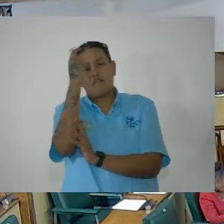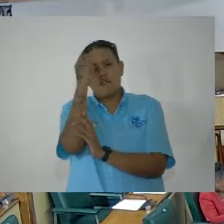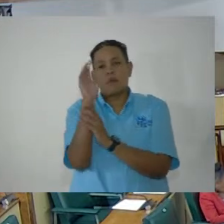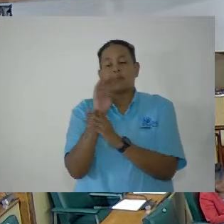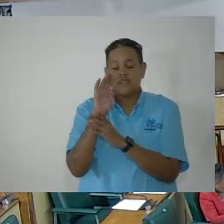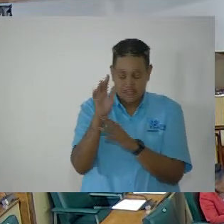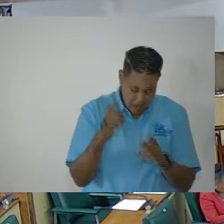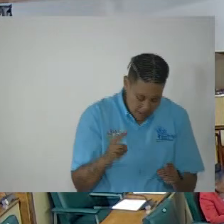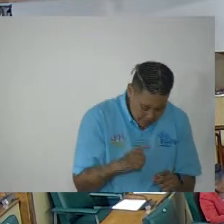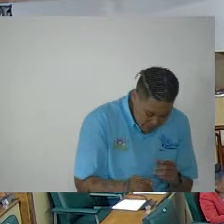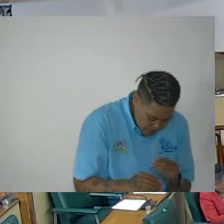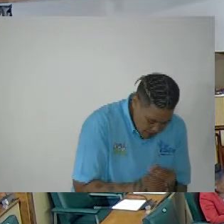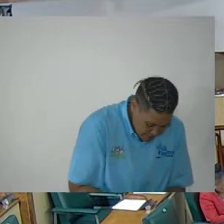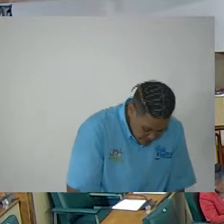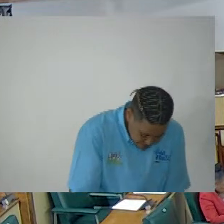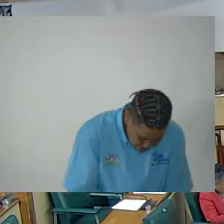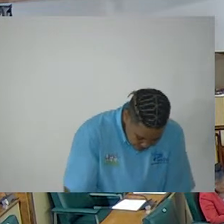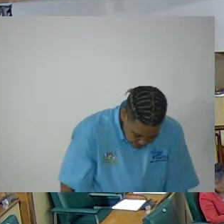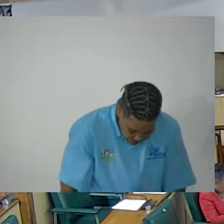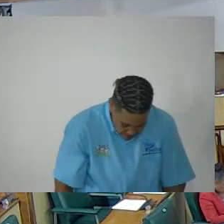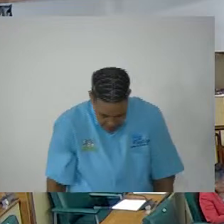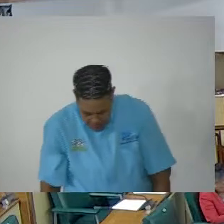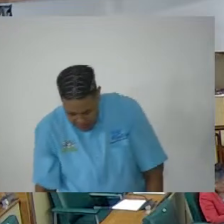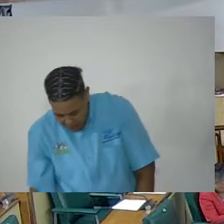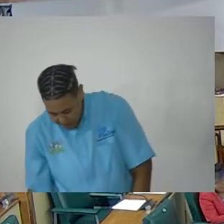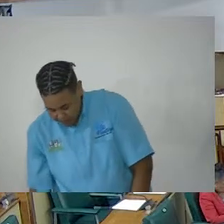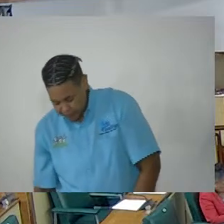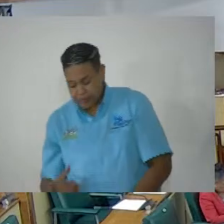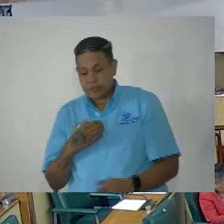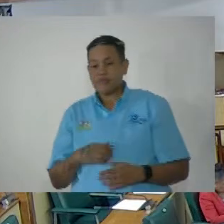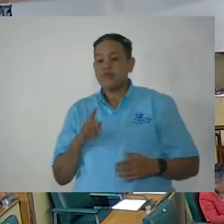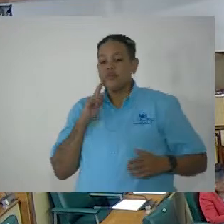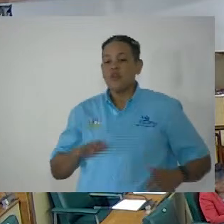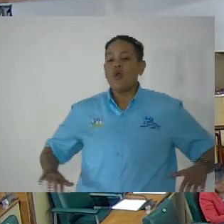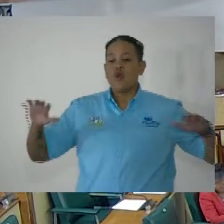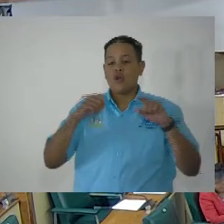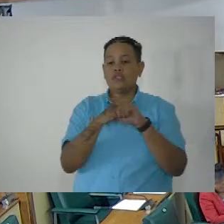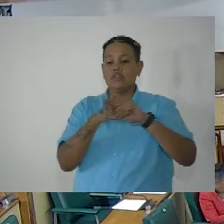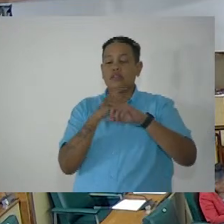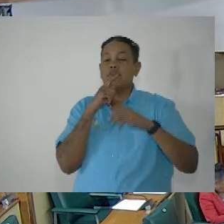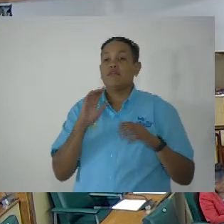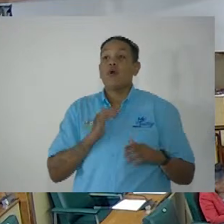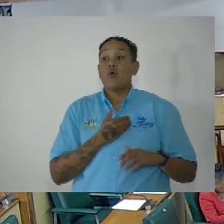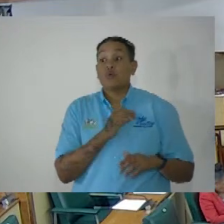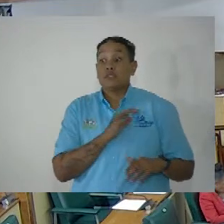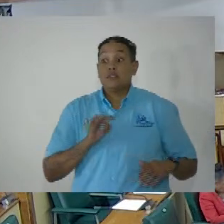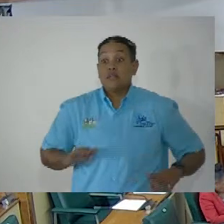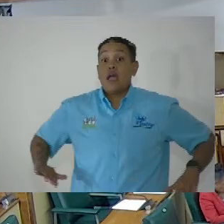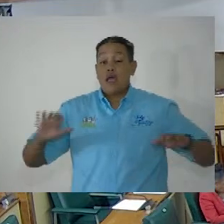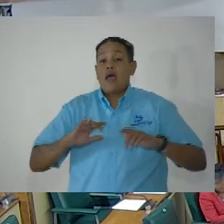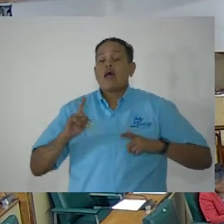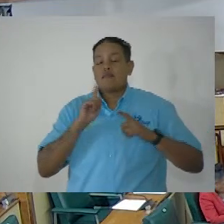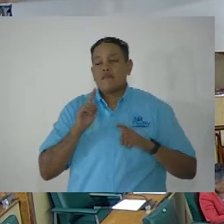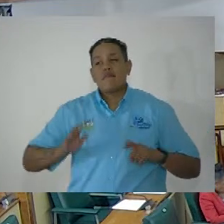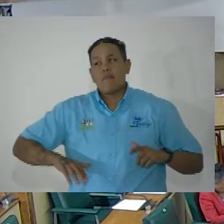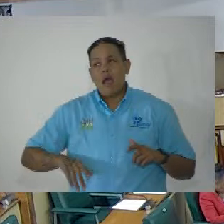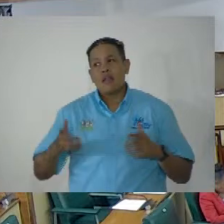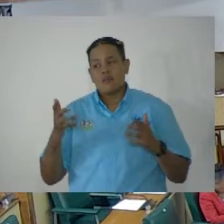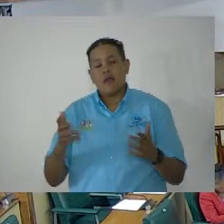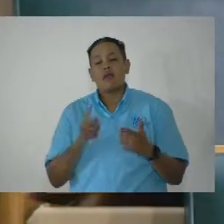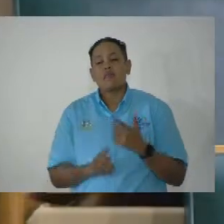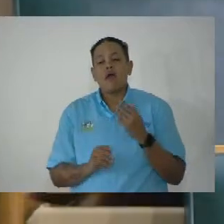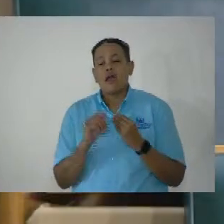Business in wishing everybody, our staff, the Parliament,